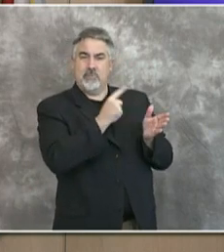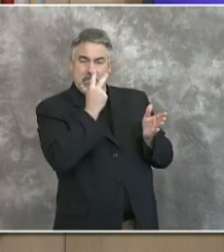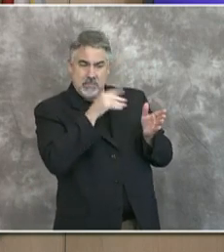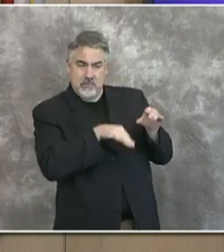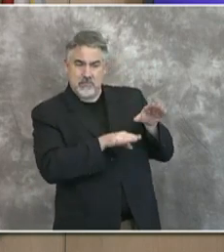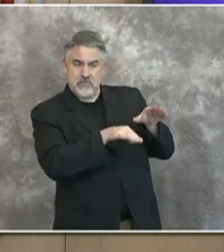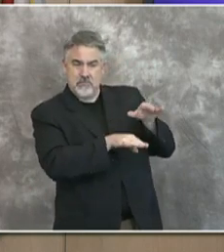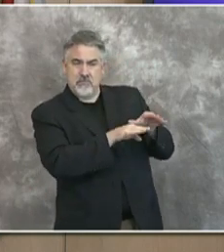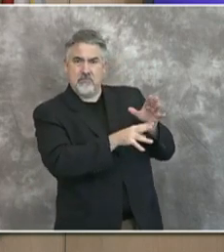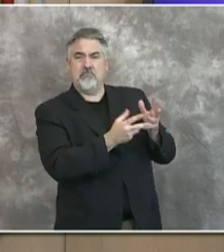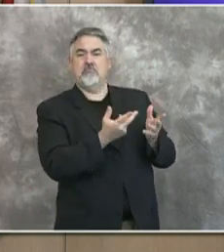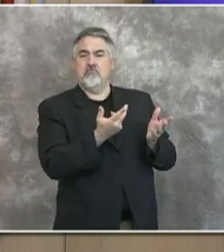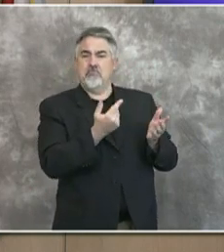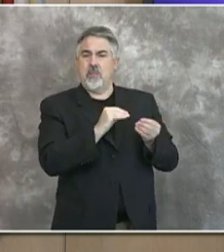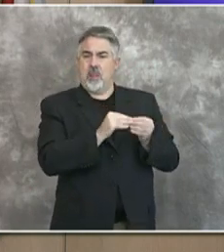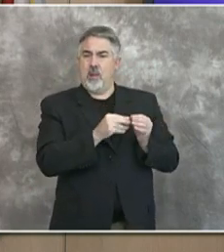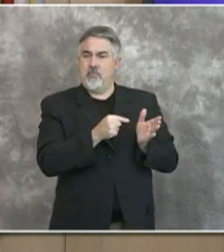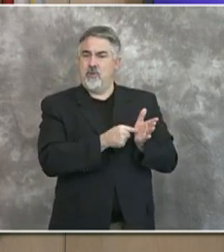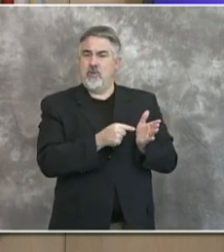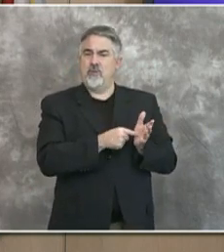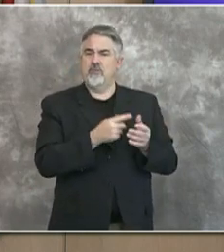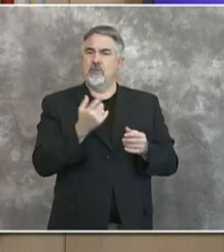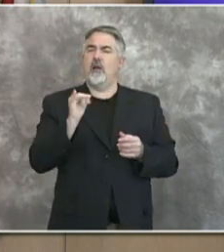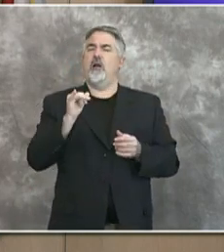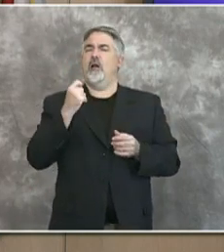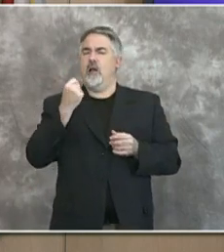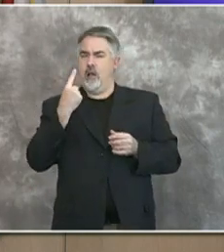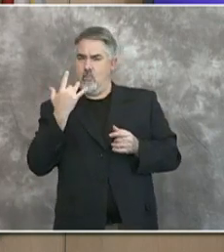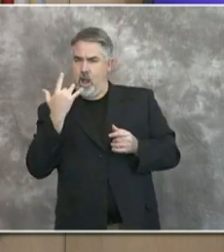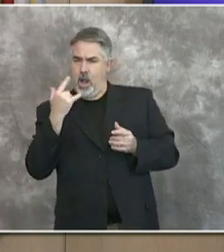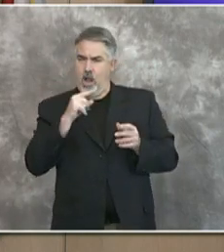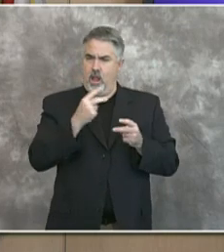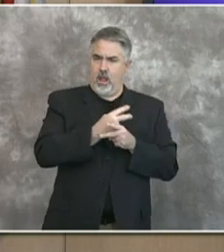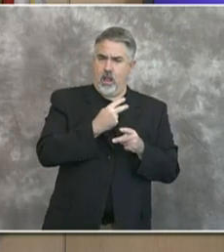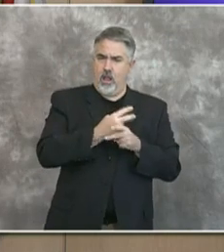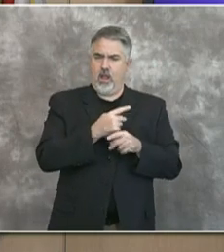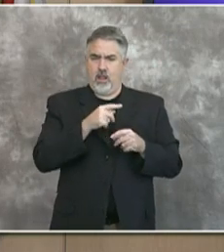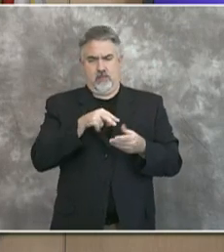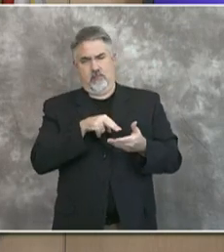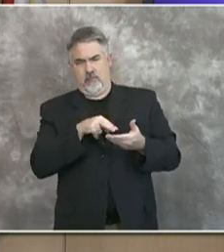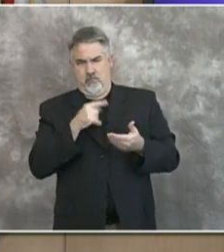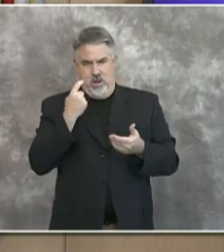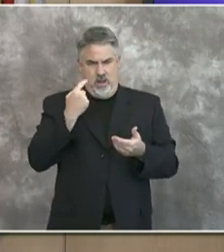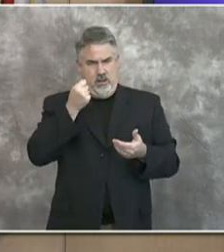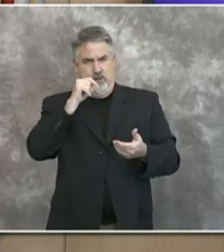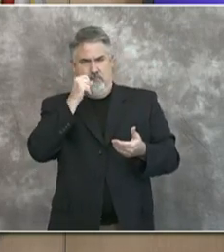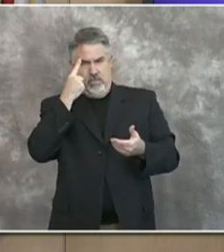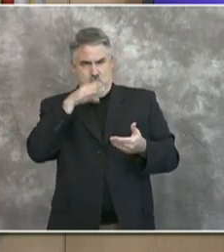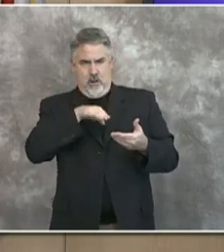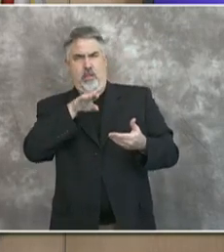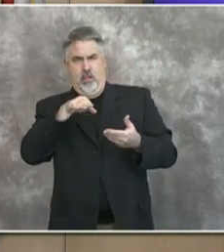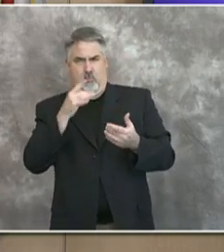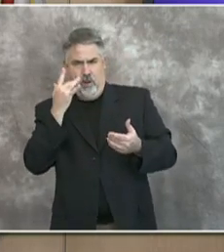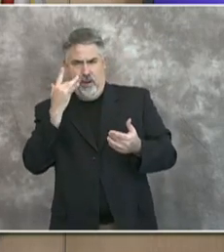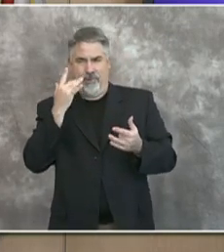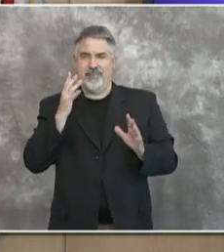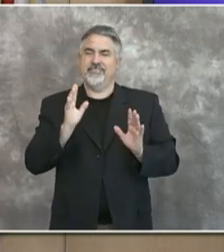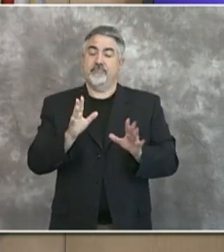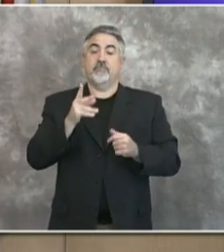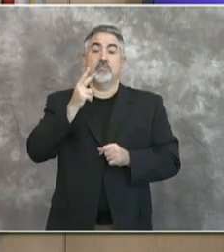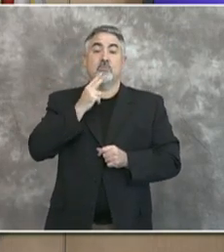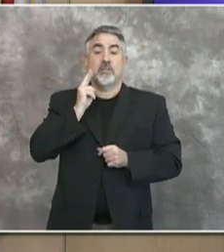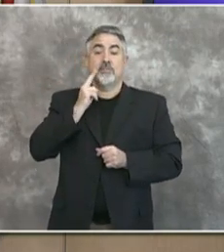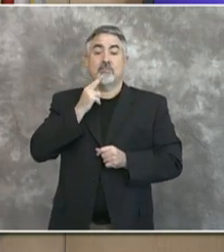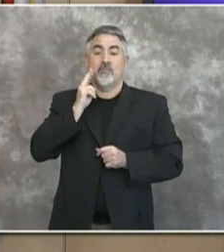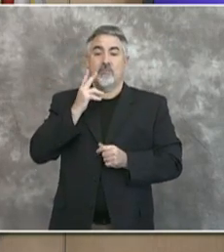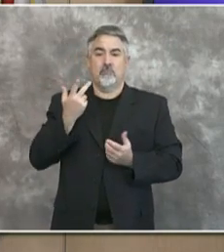You also need to really have time to understand and analyze that number and what it means. 2 days ago, we reported our